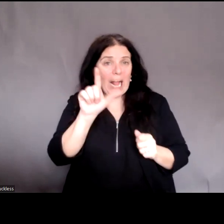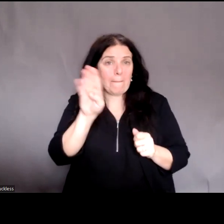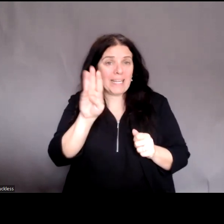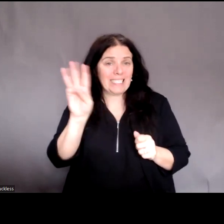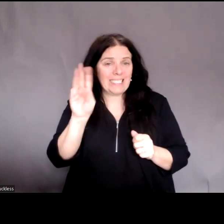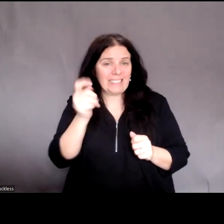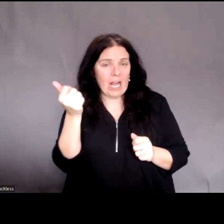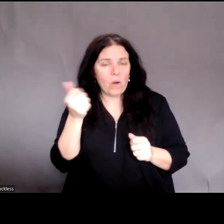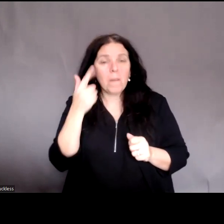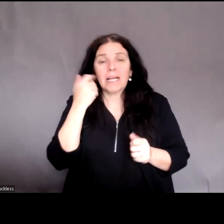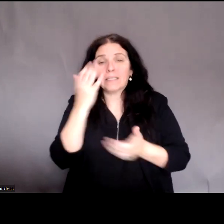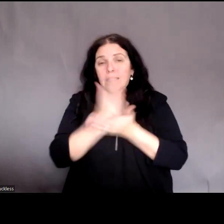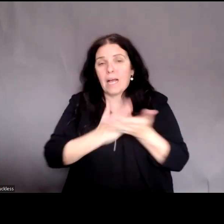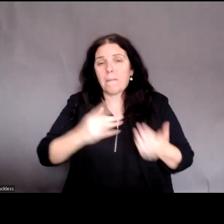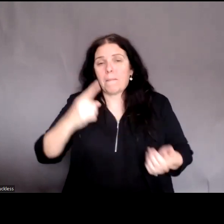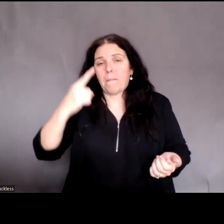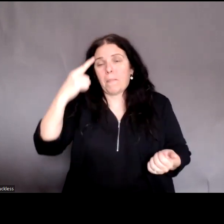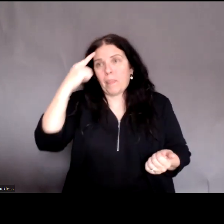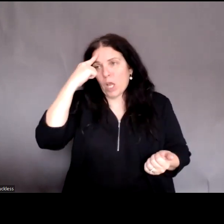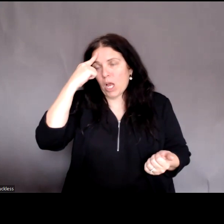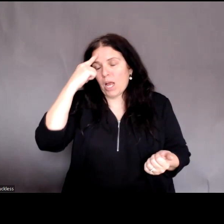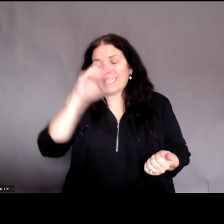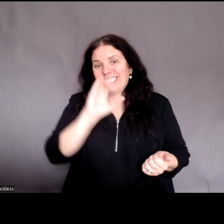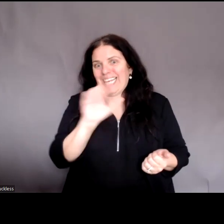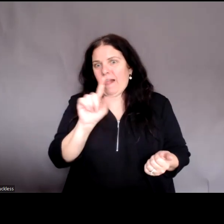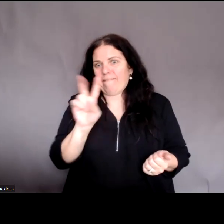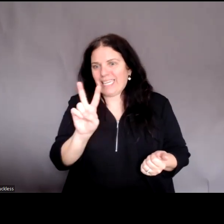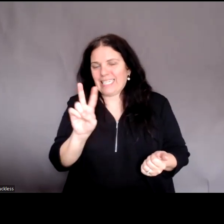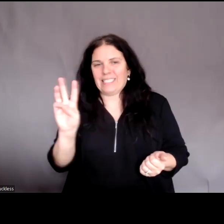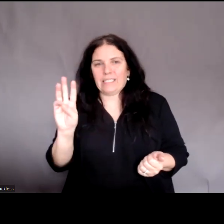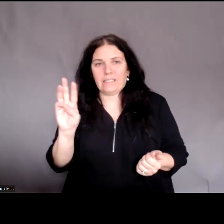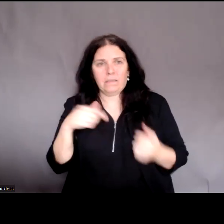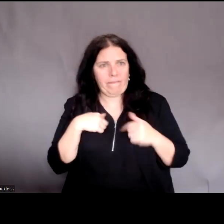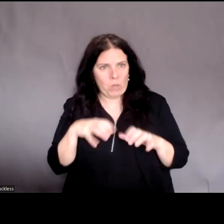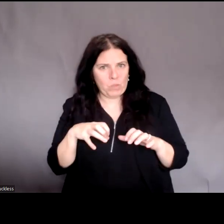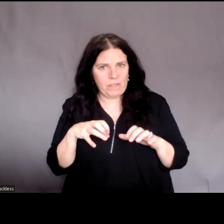was really an absolute. Am I frozen? It might be me.